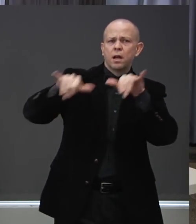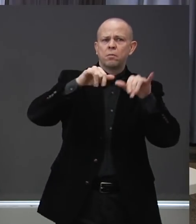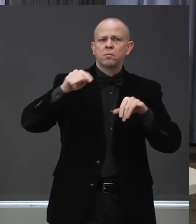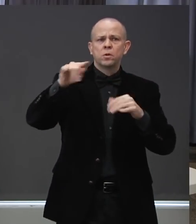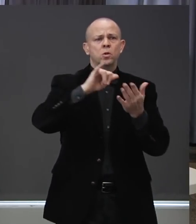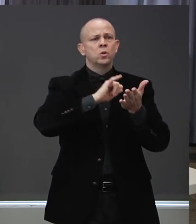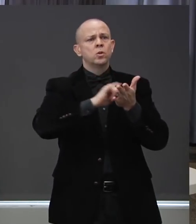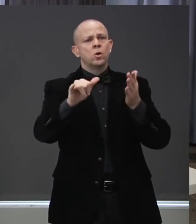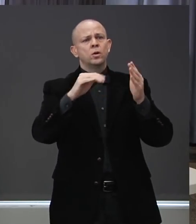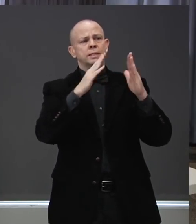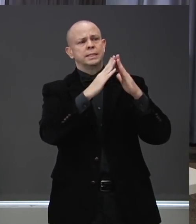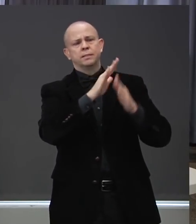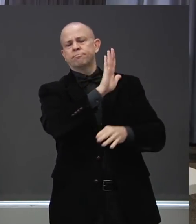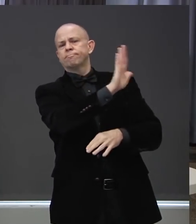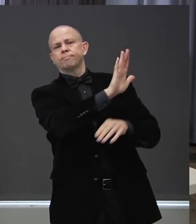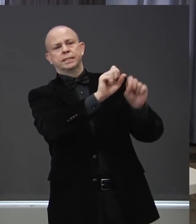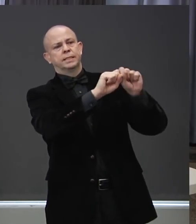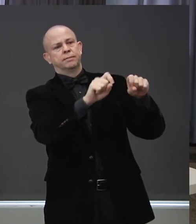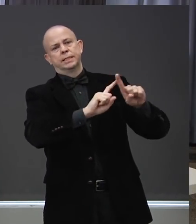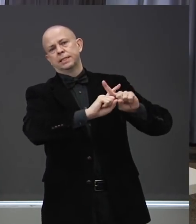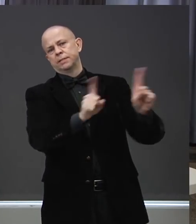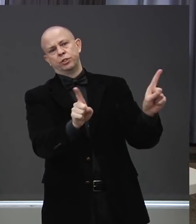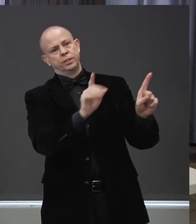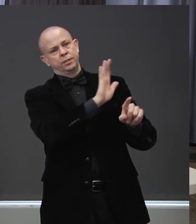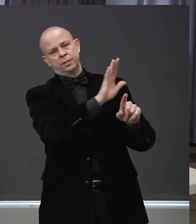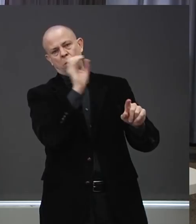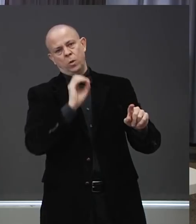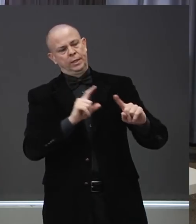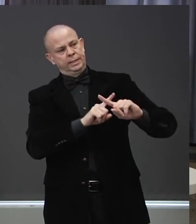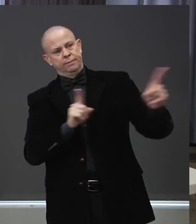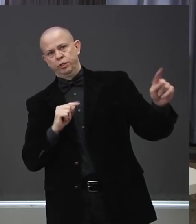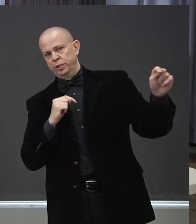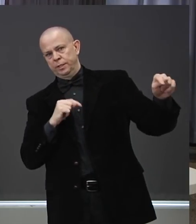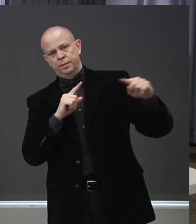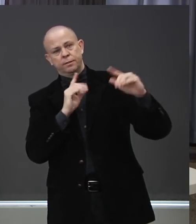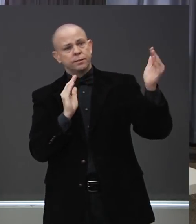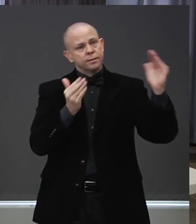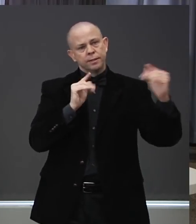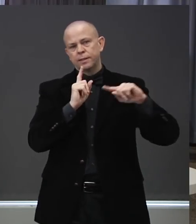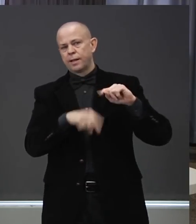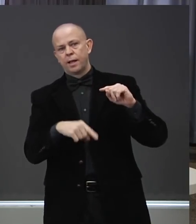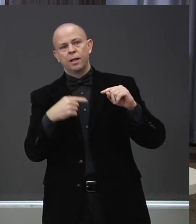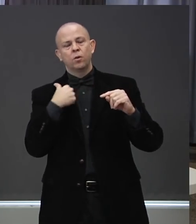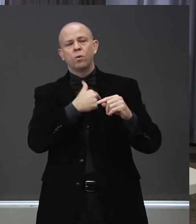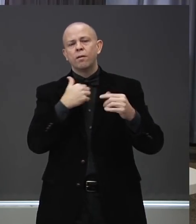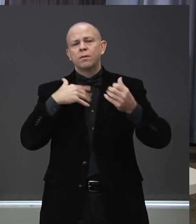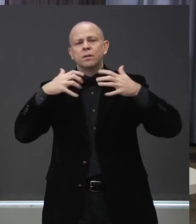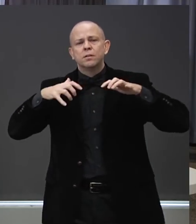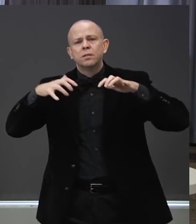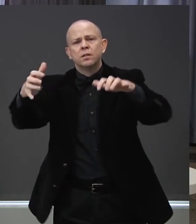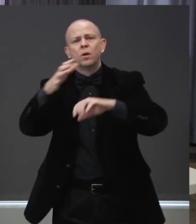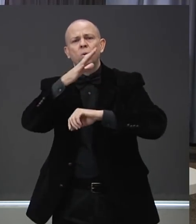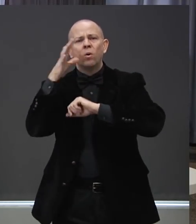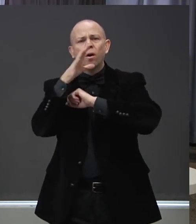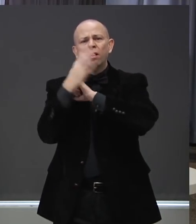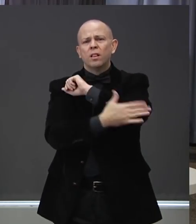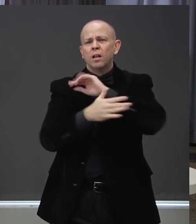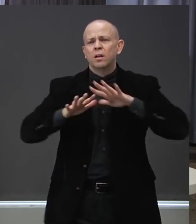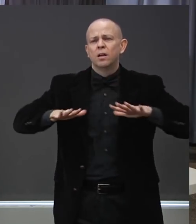pretty different from Oregon. In Oregon, we have a lot of rural communities, so it's quite